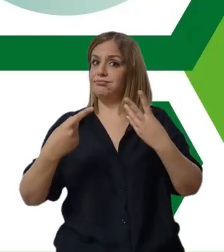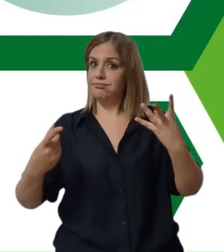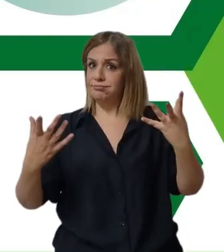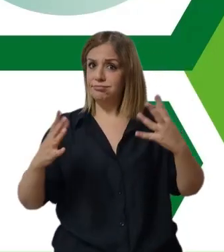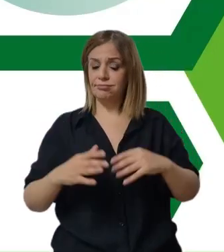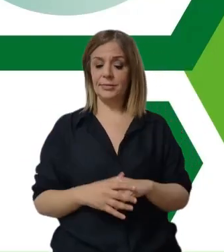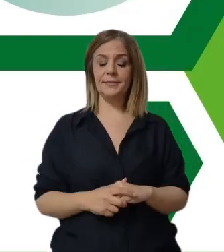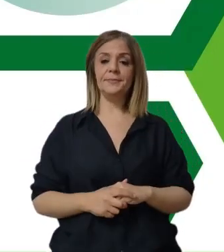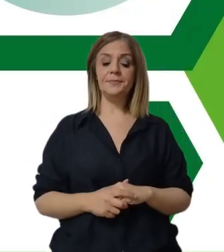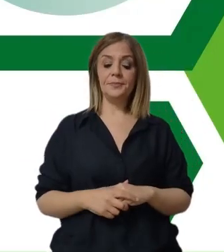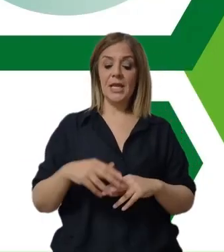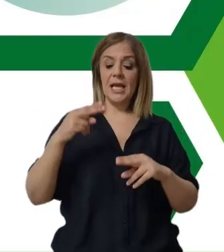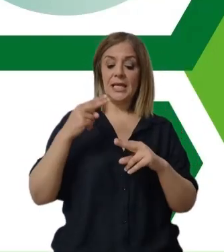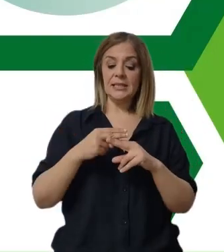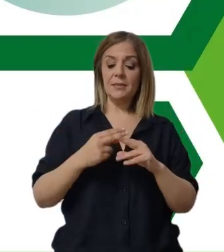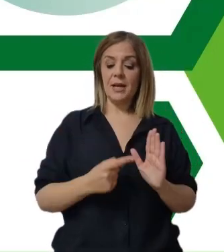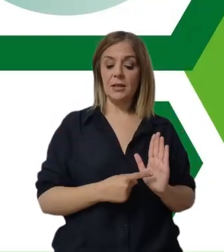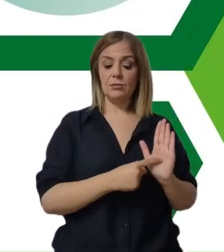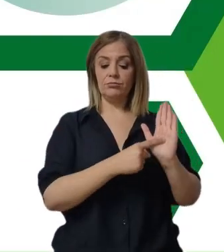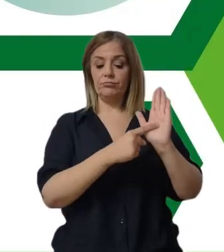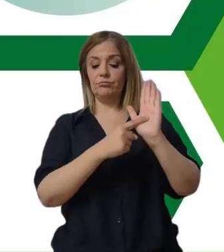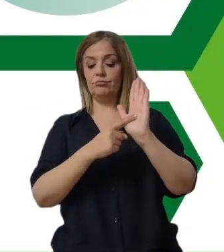They can provide incentives